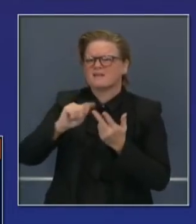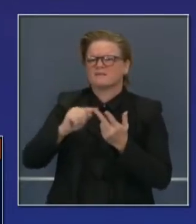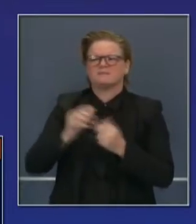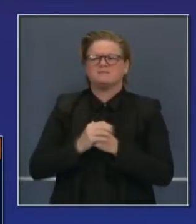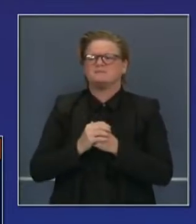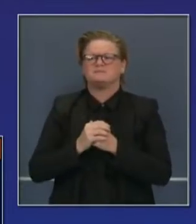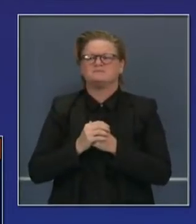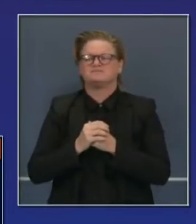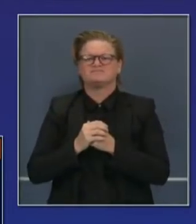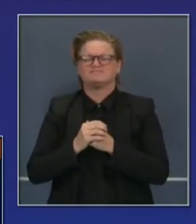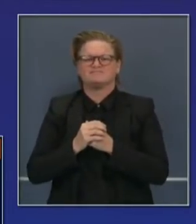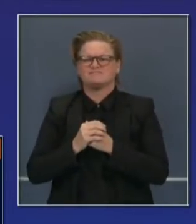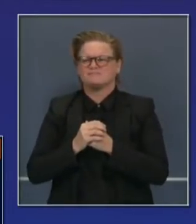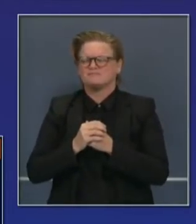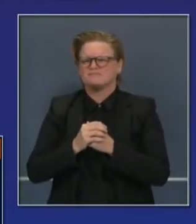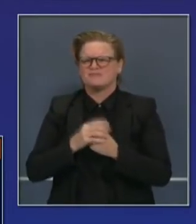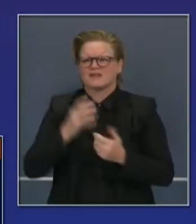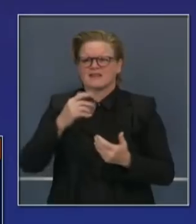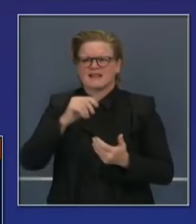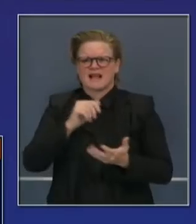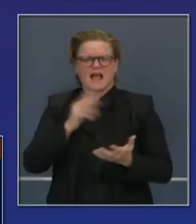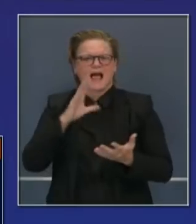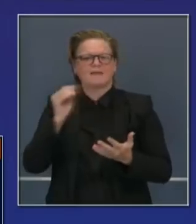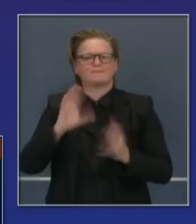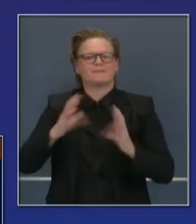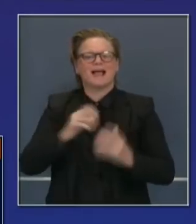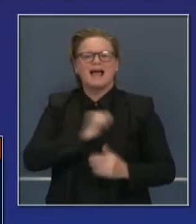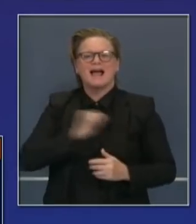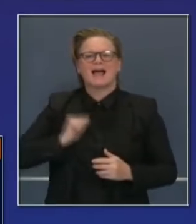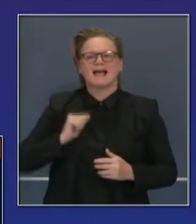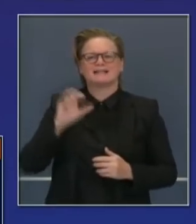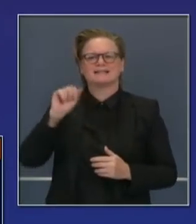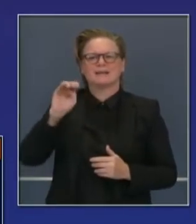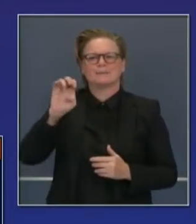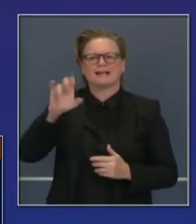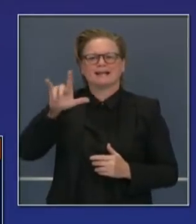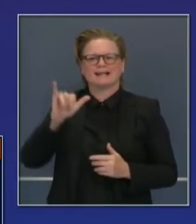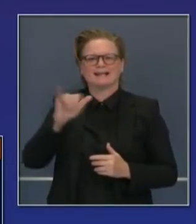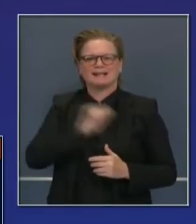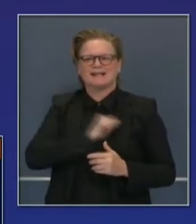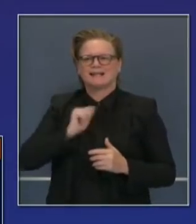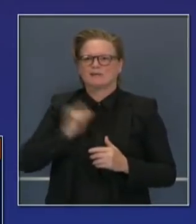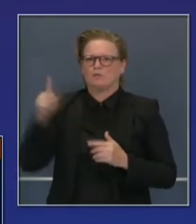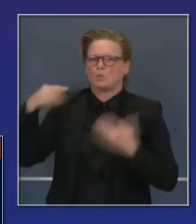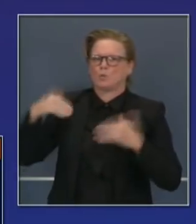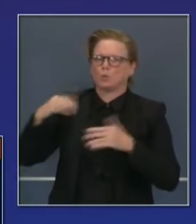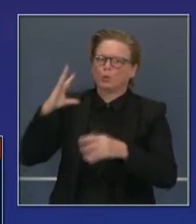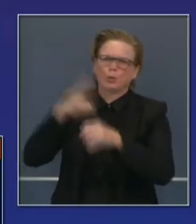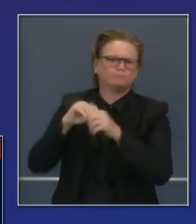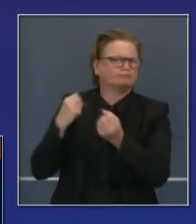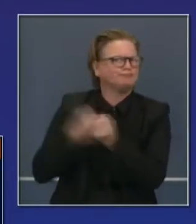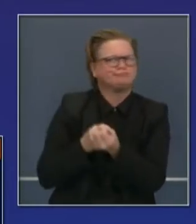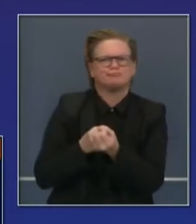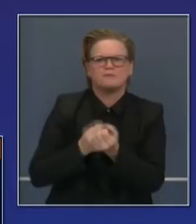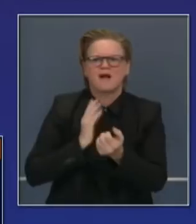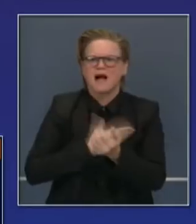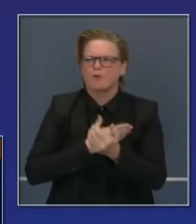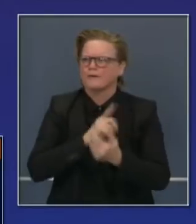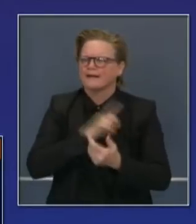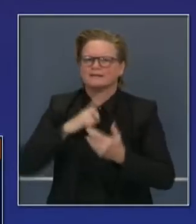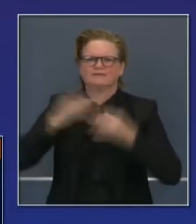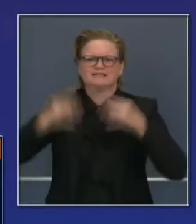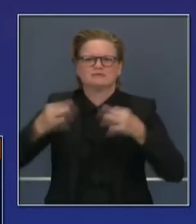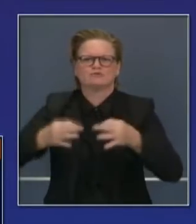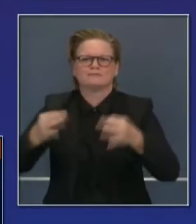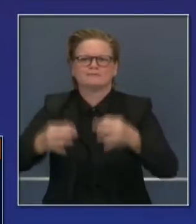and Assembly, for their wonderful support. Recently, we did an additional appropriation, their leadership and support,